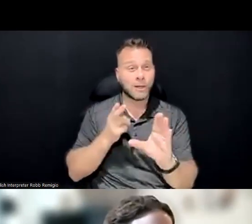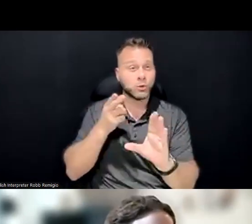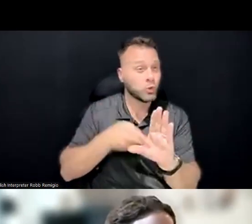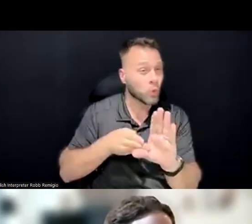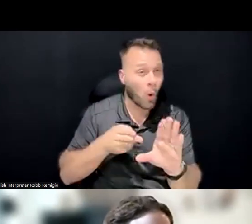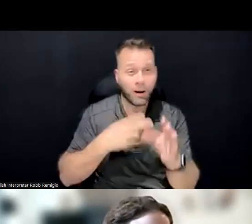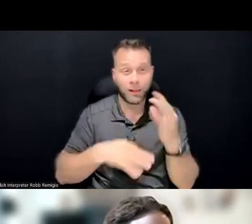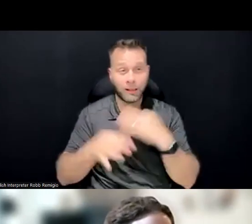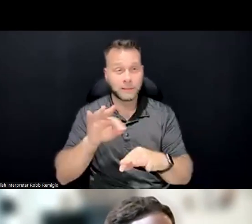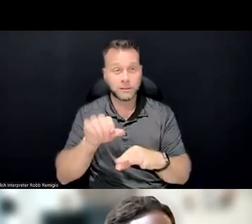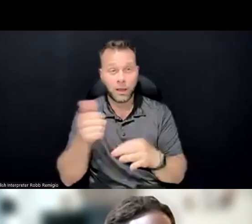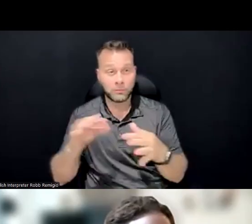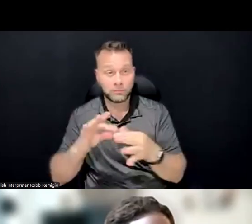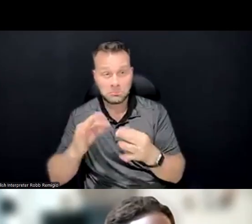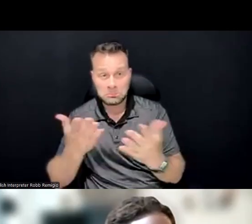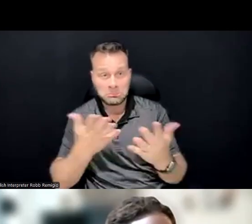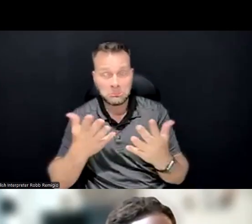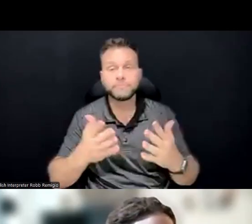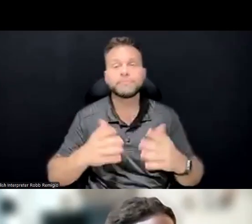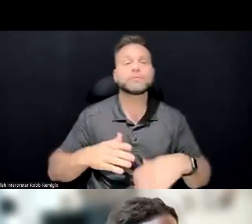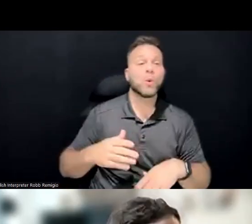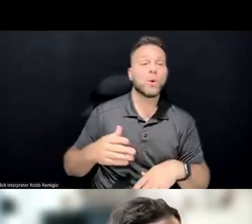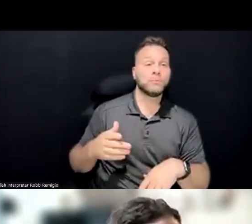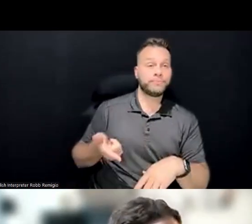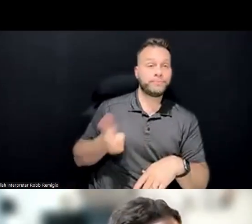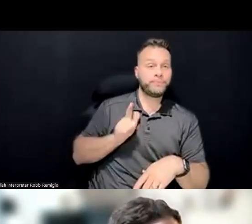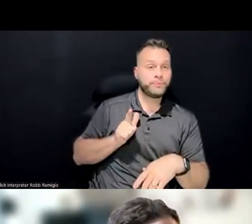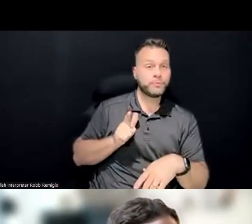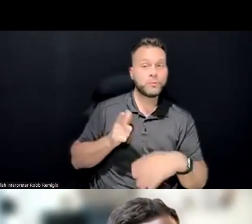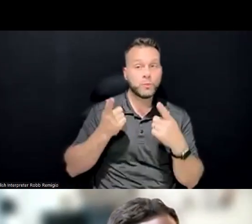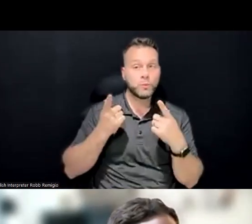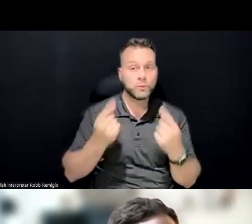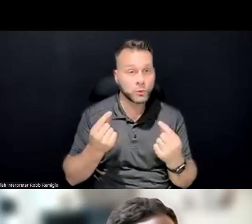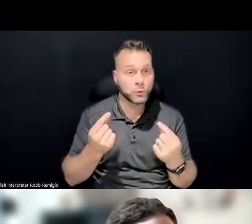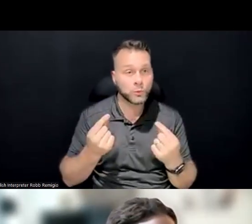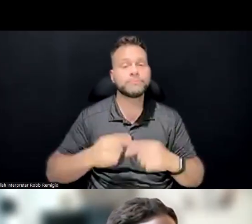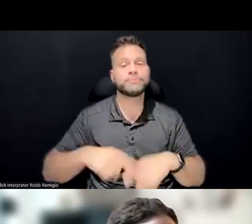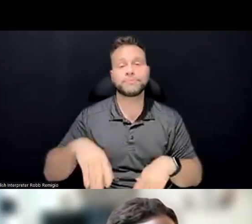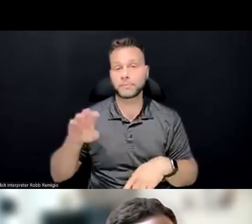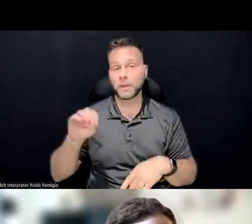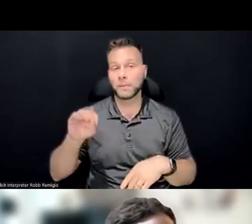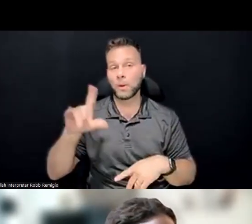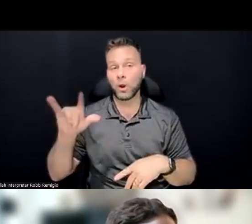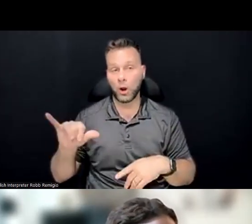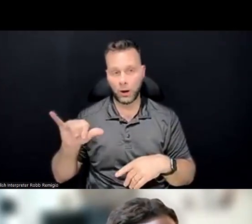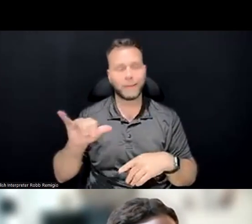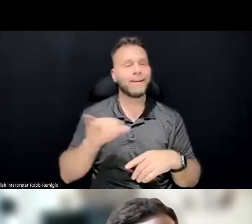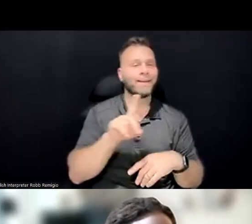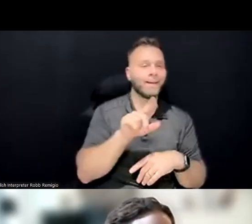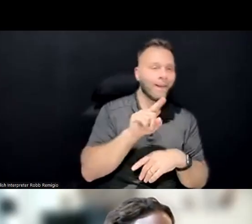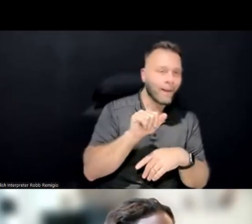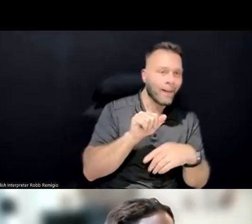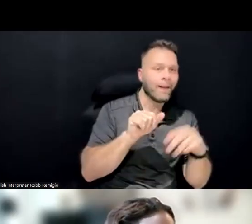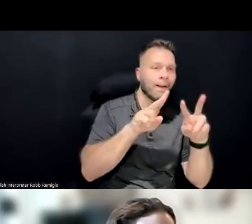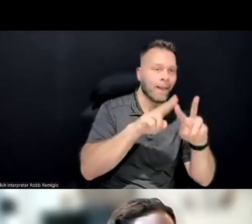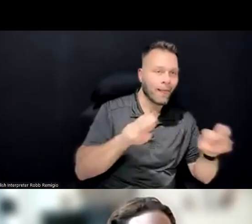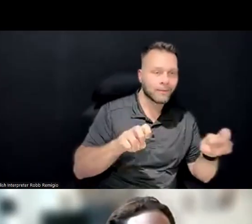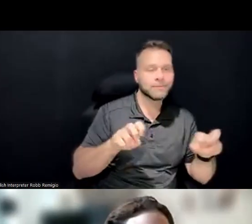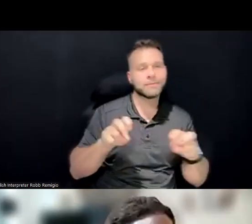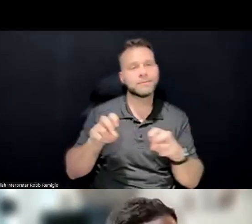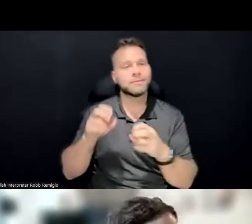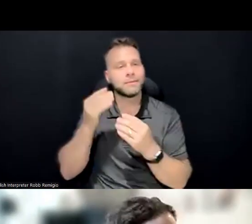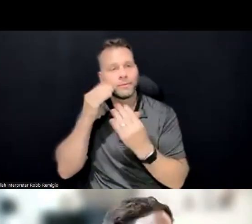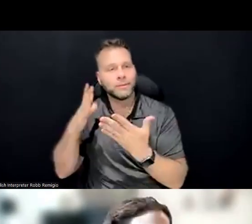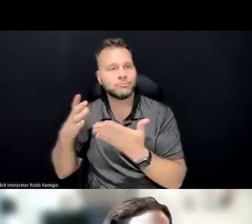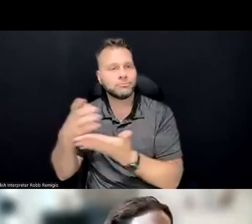on our end, what we did was Marley led the qualitative data collection and analysis on Cape Cod. Those data